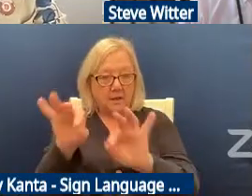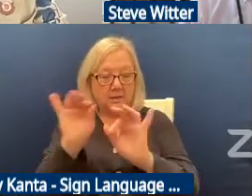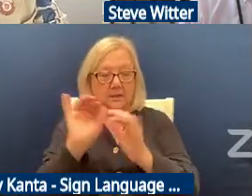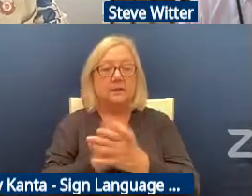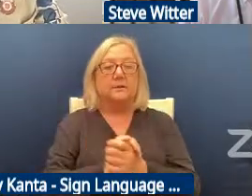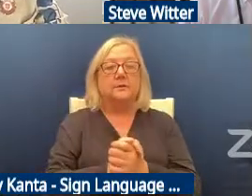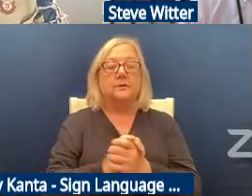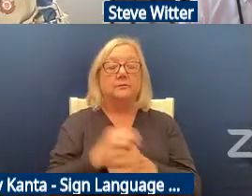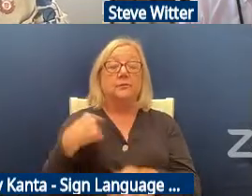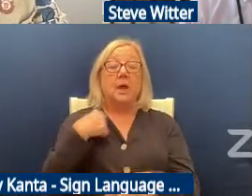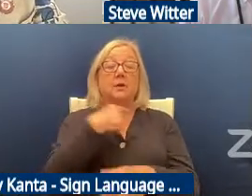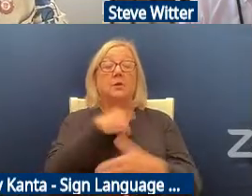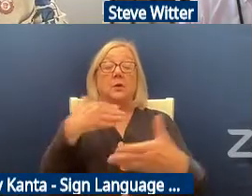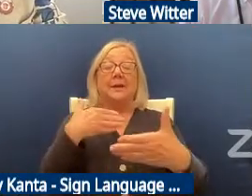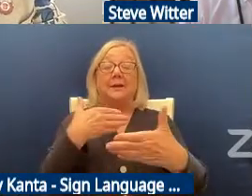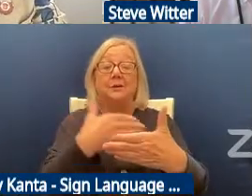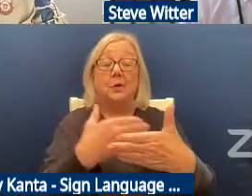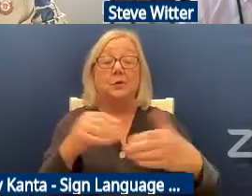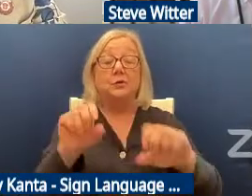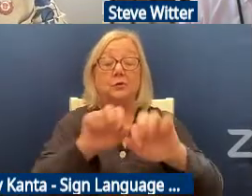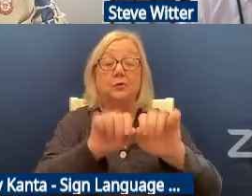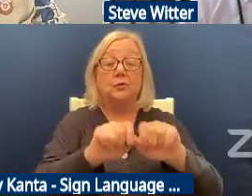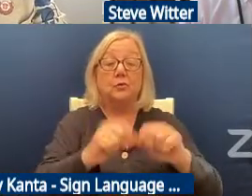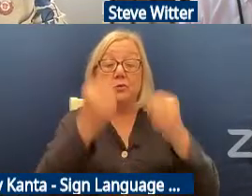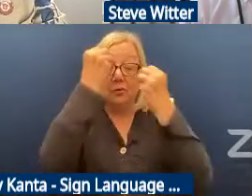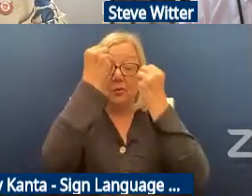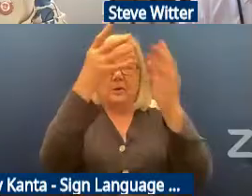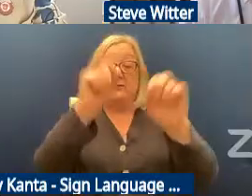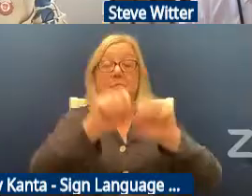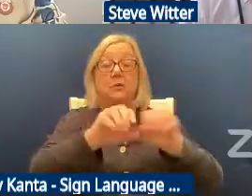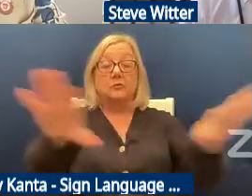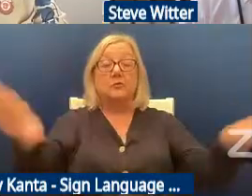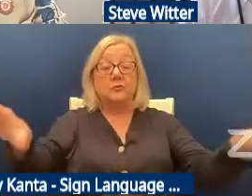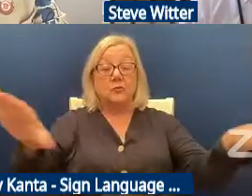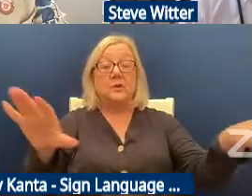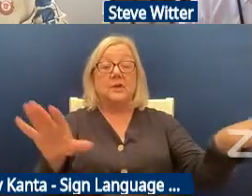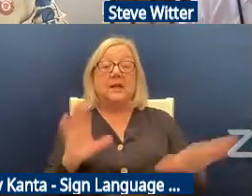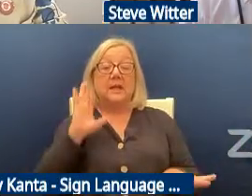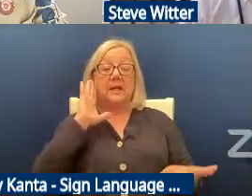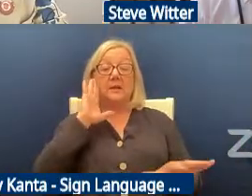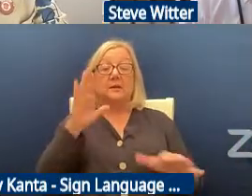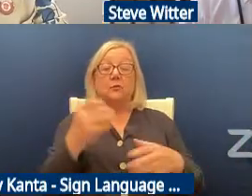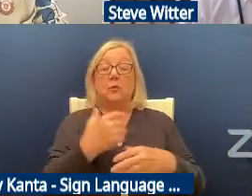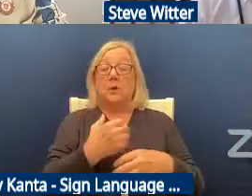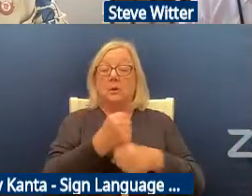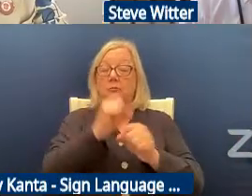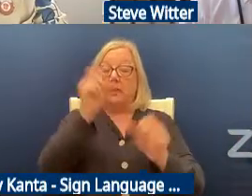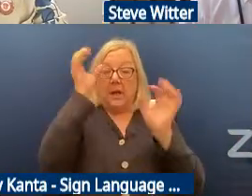the conversation we'll have. And Frank, you can jump in and add other